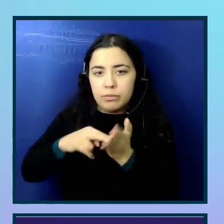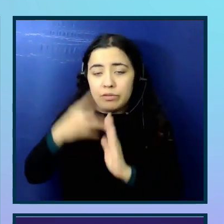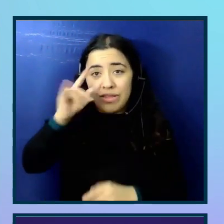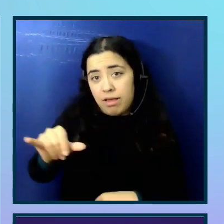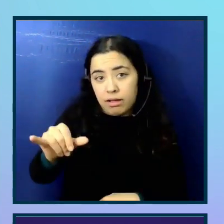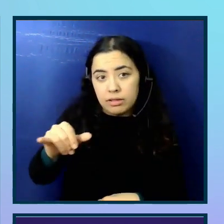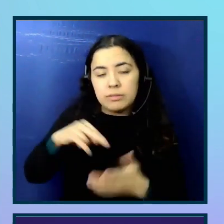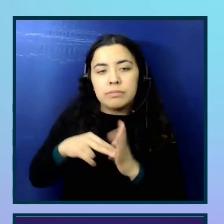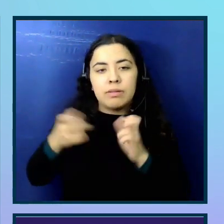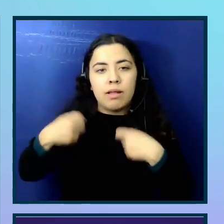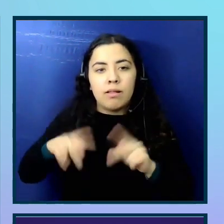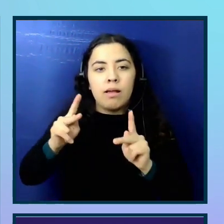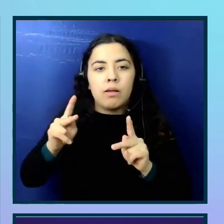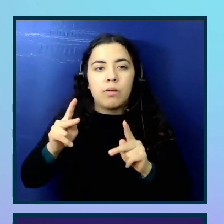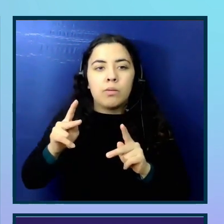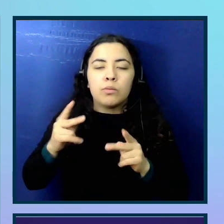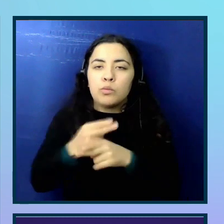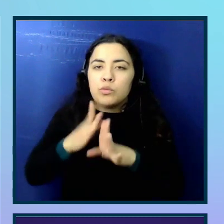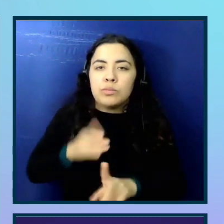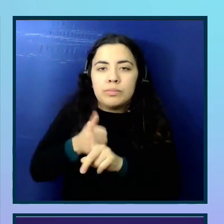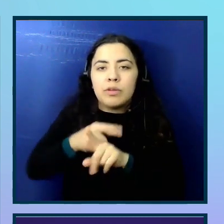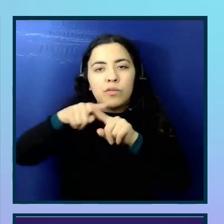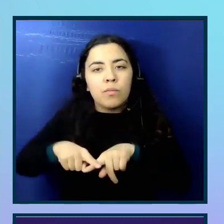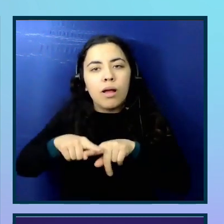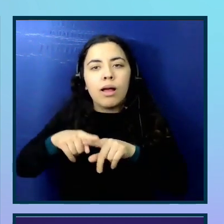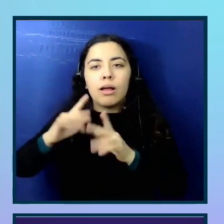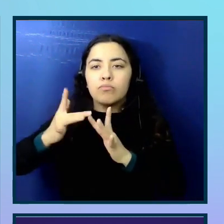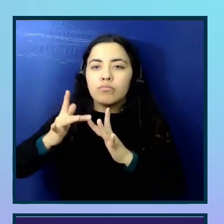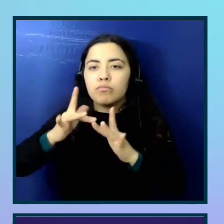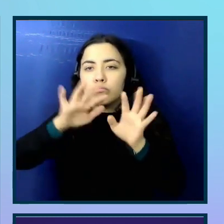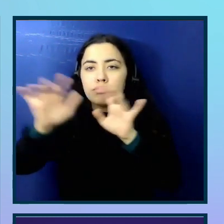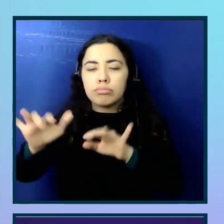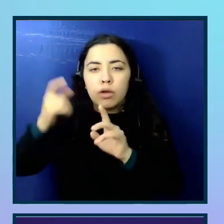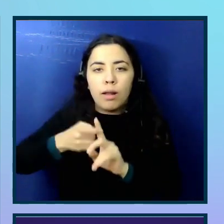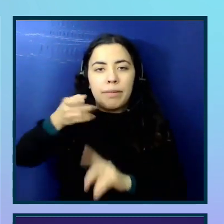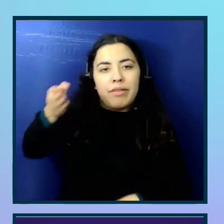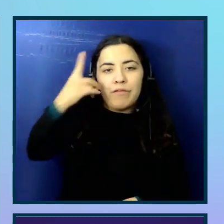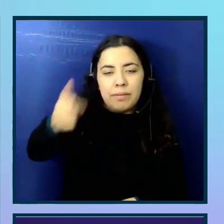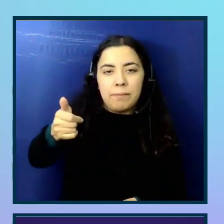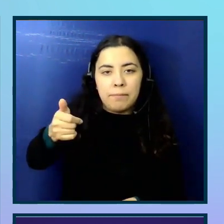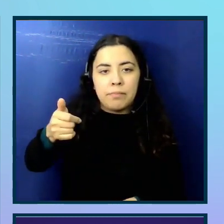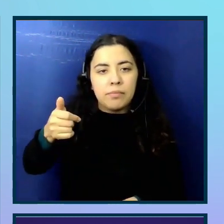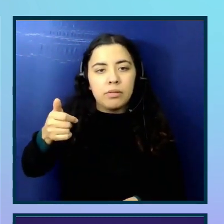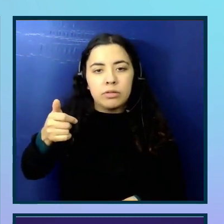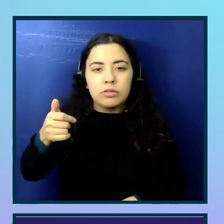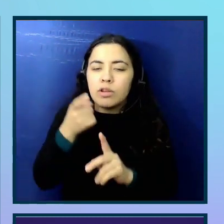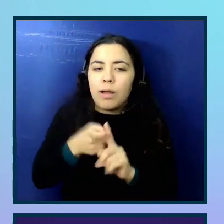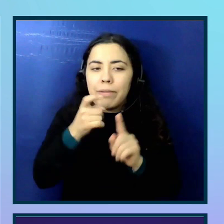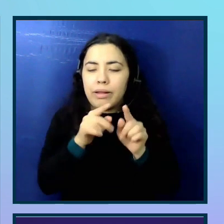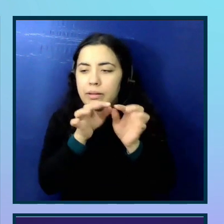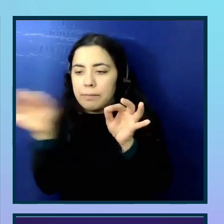it enables, make sure to enable users to rely on browser autofill by giving each element correct autocomplete attributes.